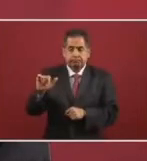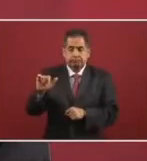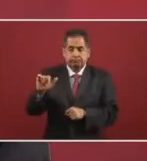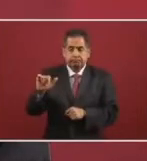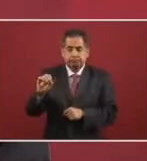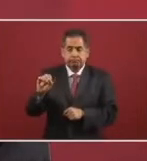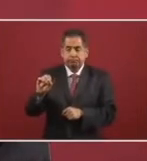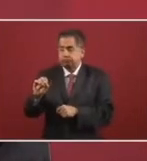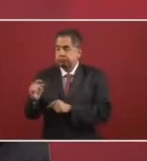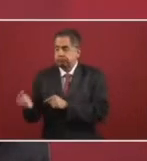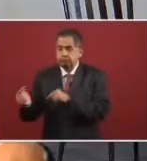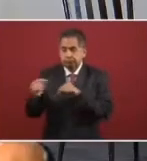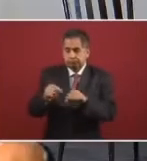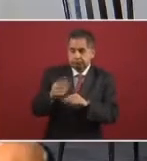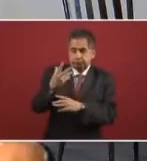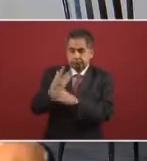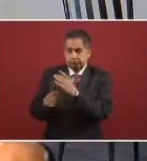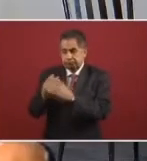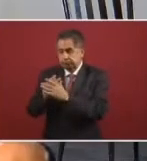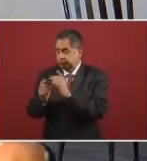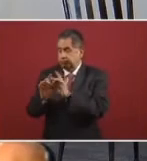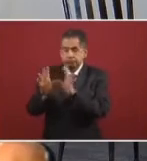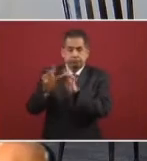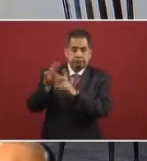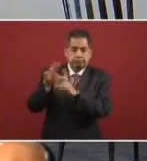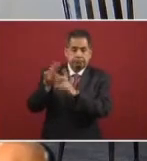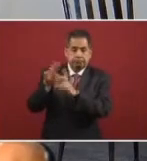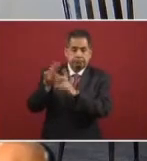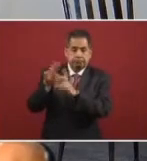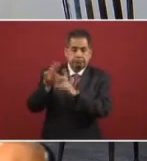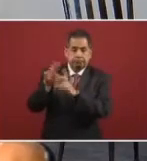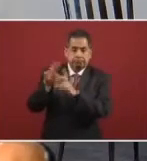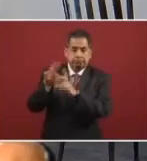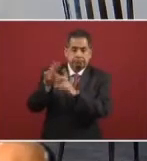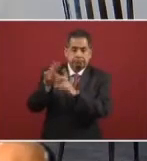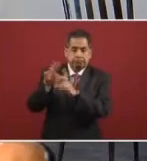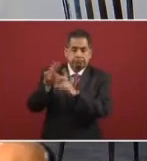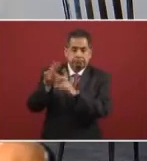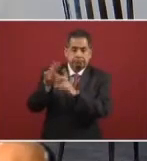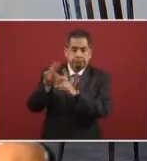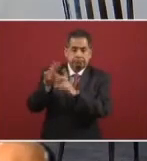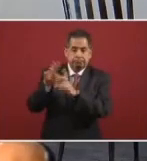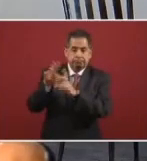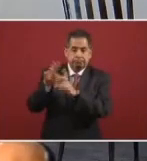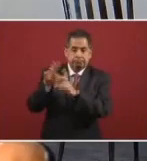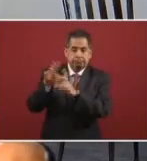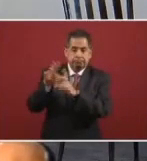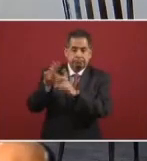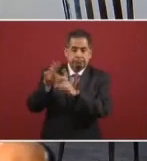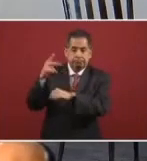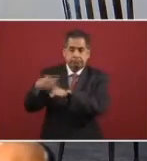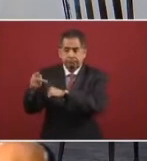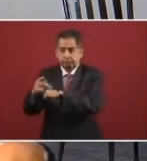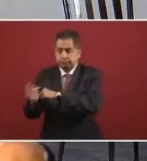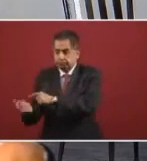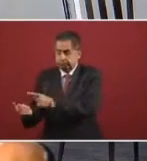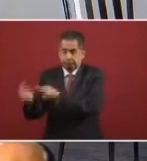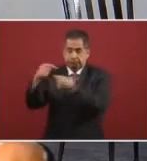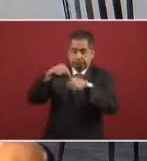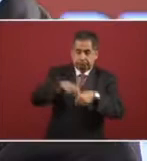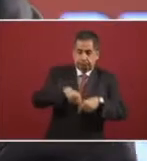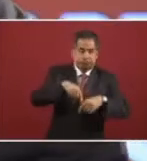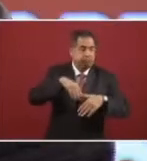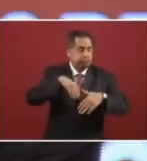promoted this, sino lo ha ejercido, but also it has exercised it las muy